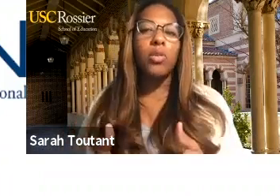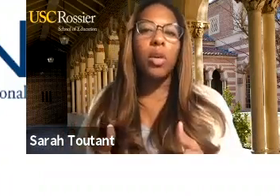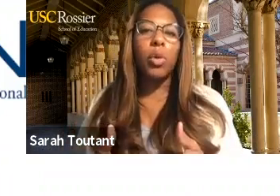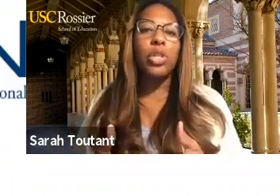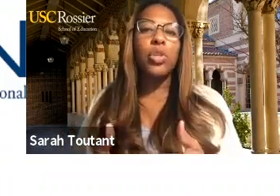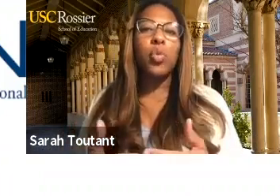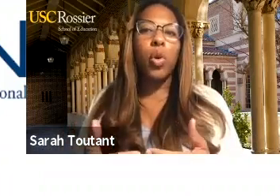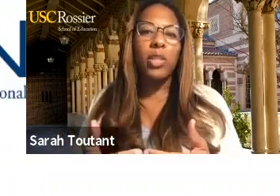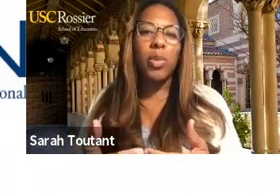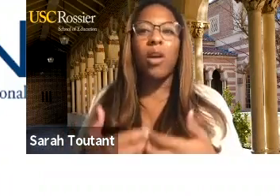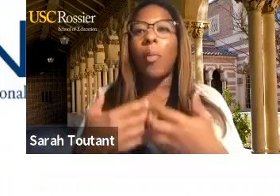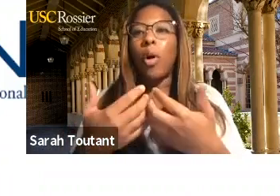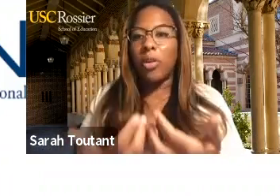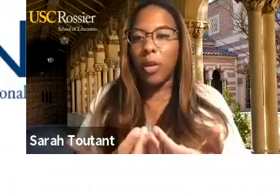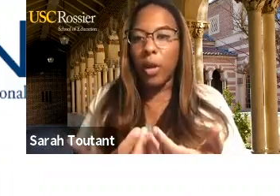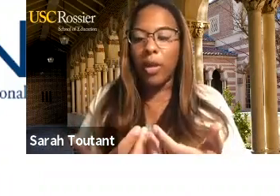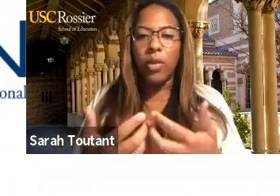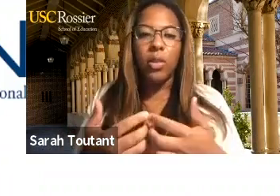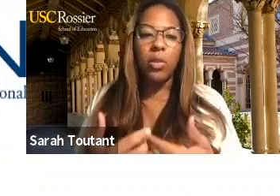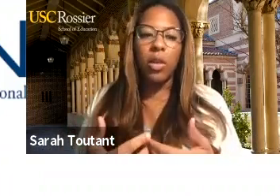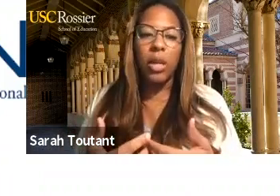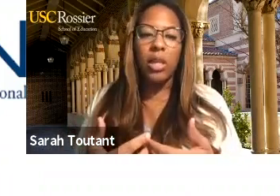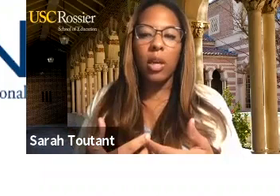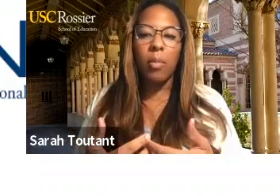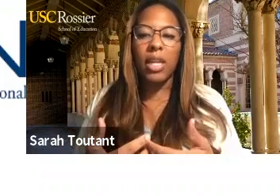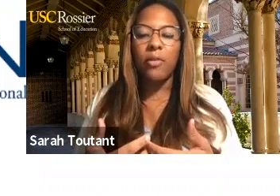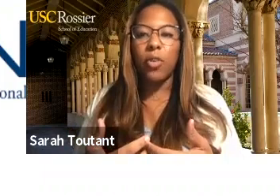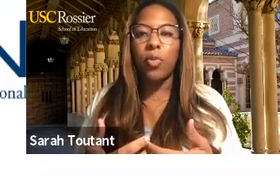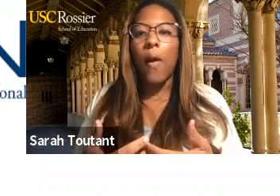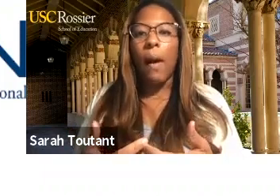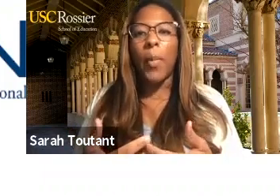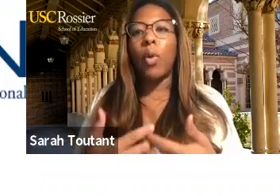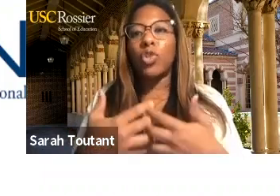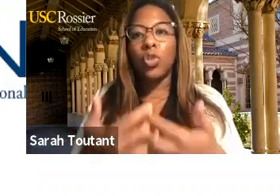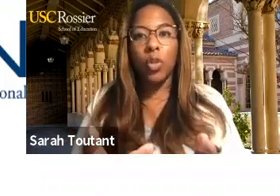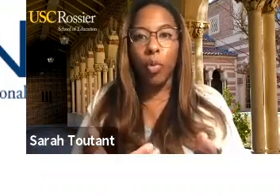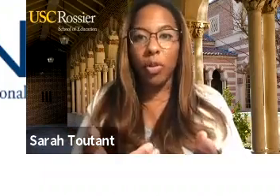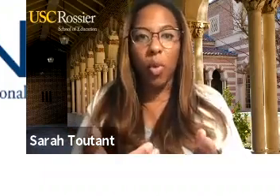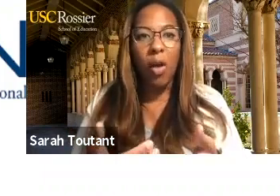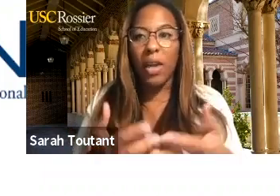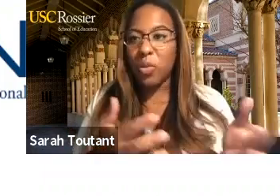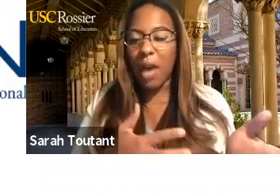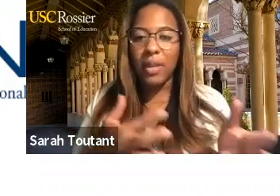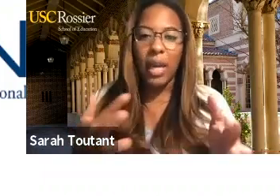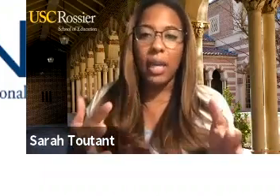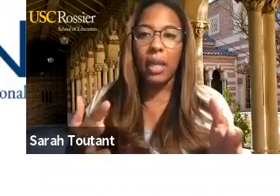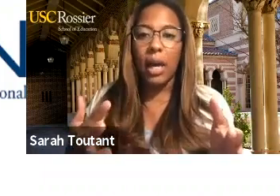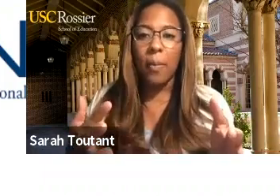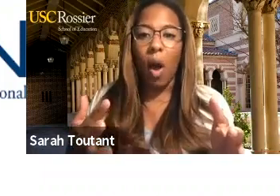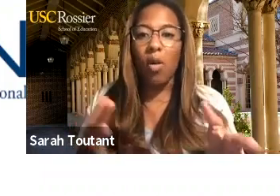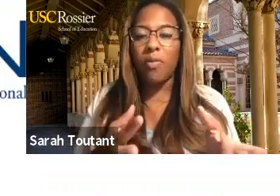it's also someone that you were going to be thought partnering with. It's also somebody that might give you emotional support as well as you